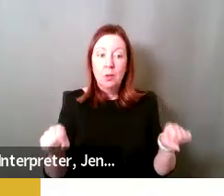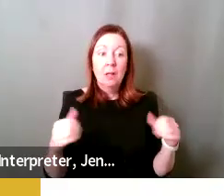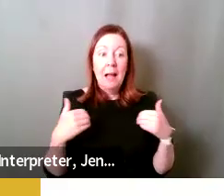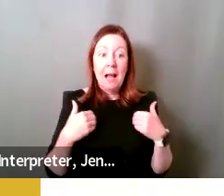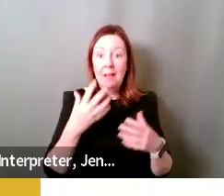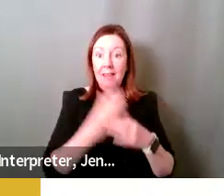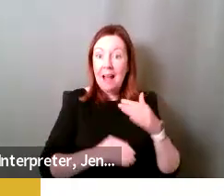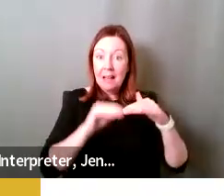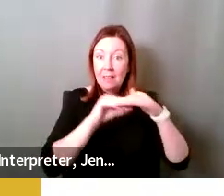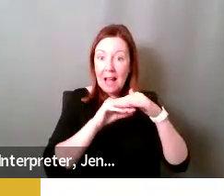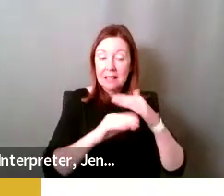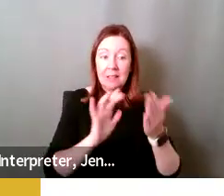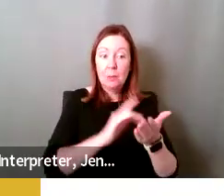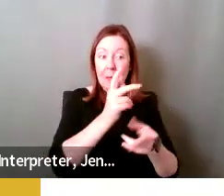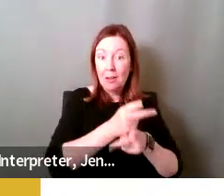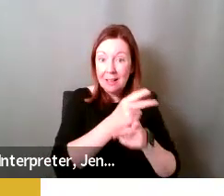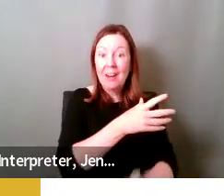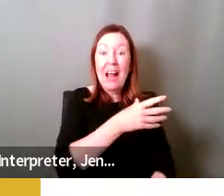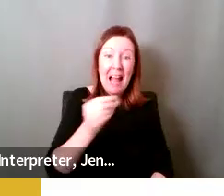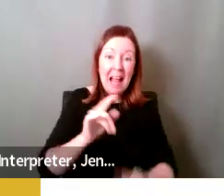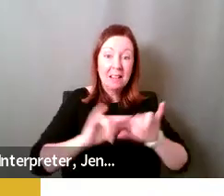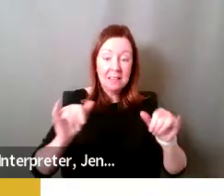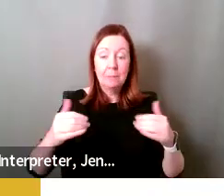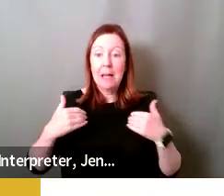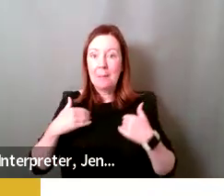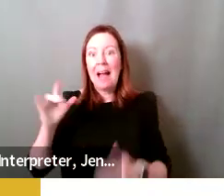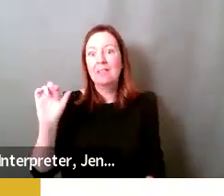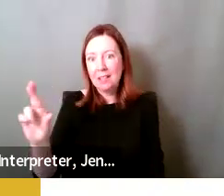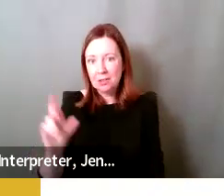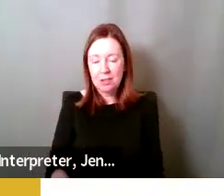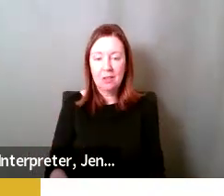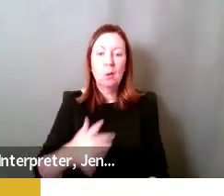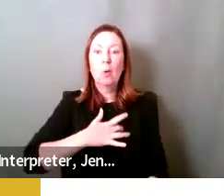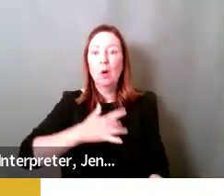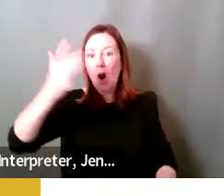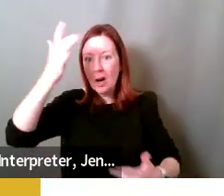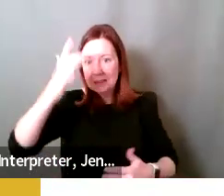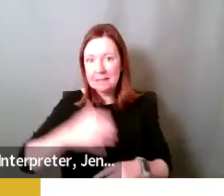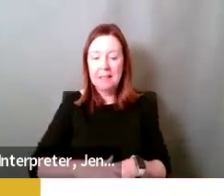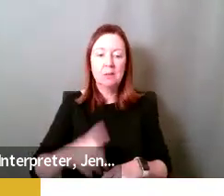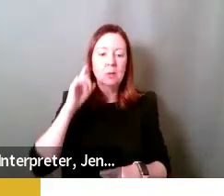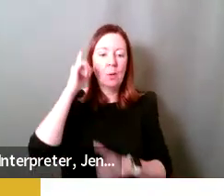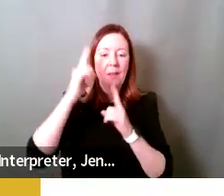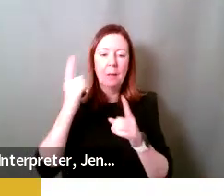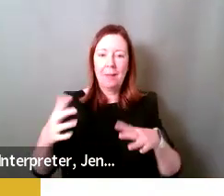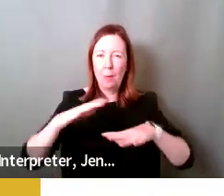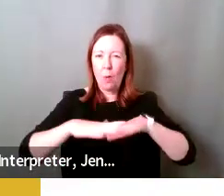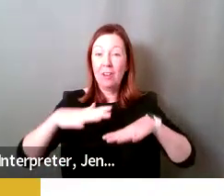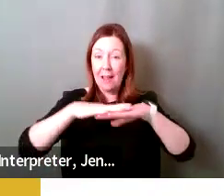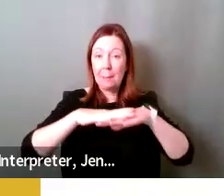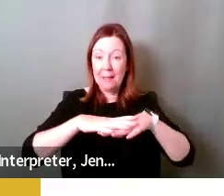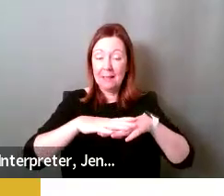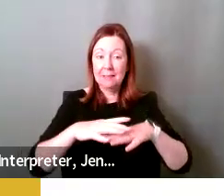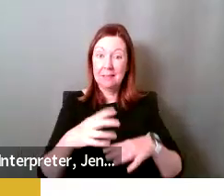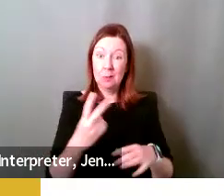have a lack of access to medical care and also have cancer or heart disease. So just think about the overlapping. You could